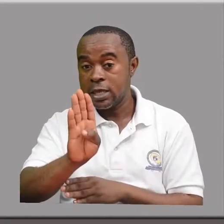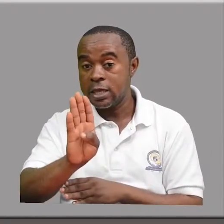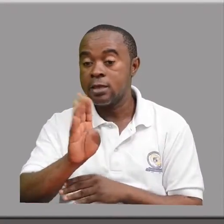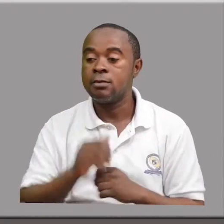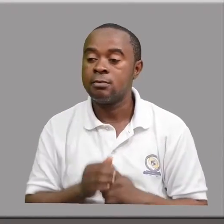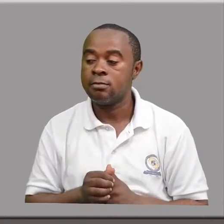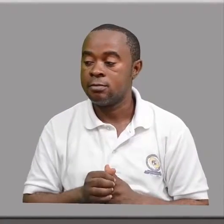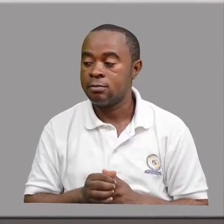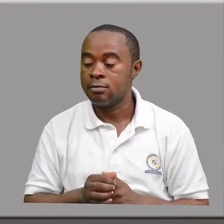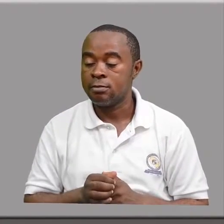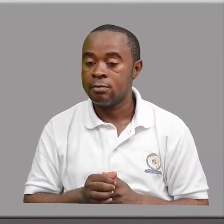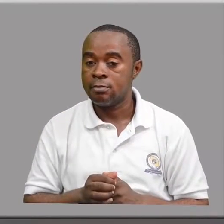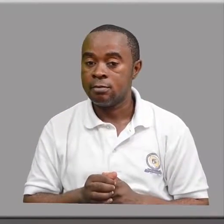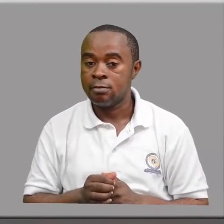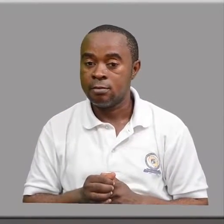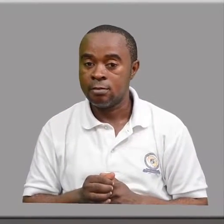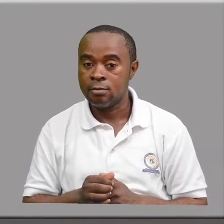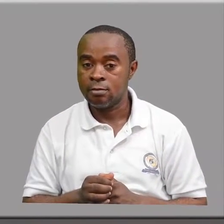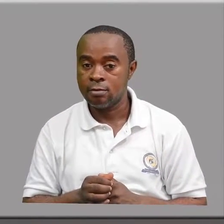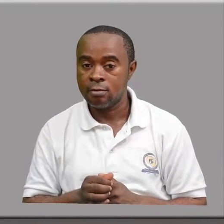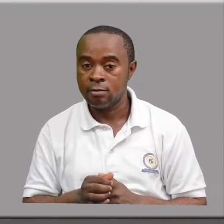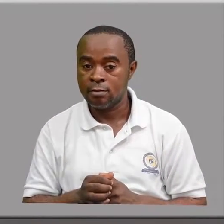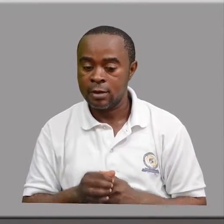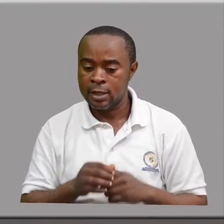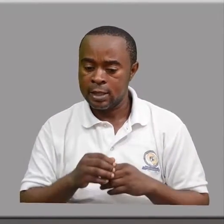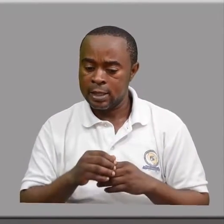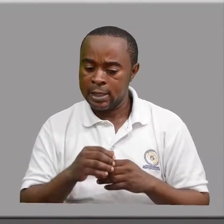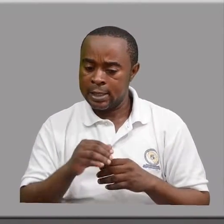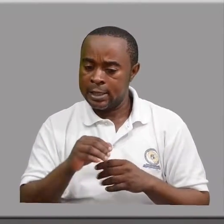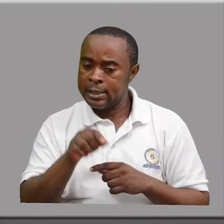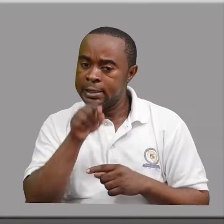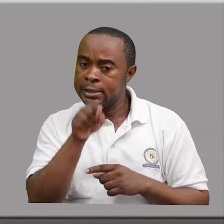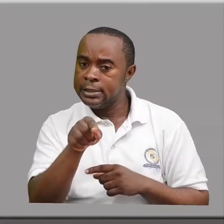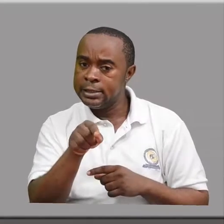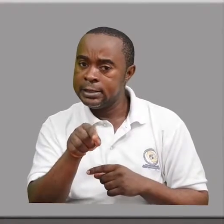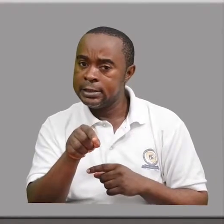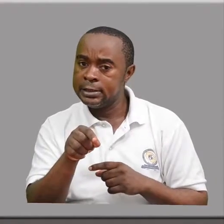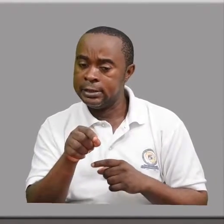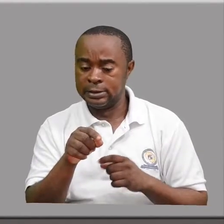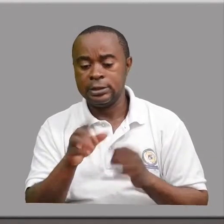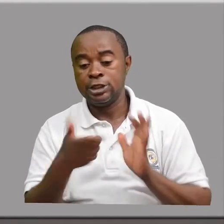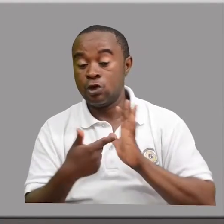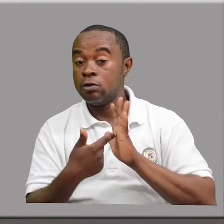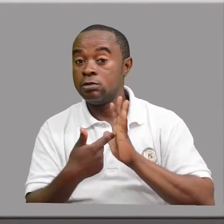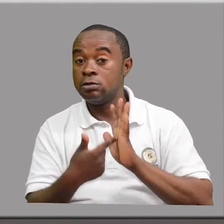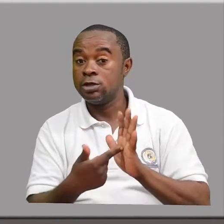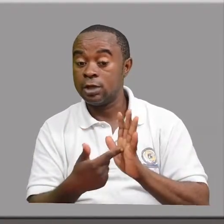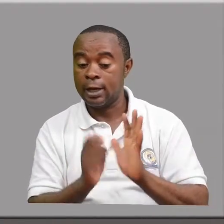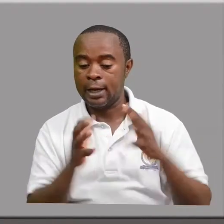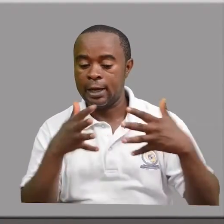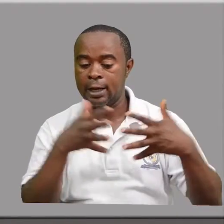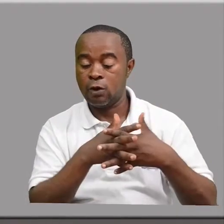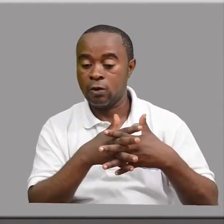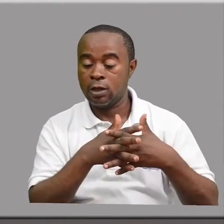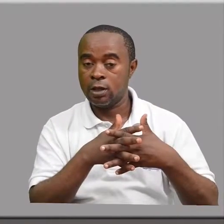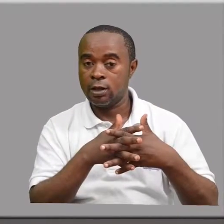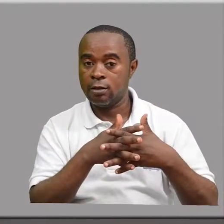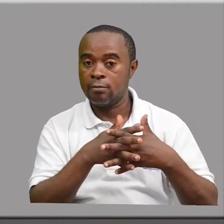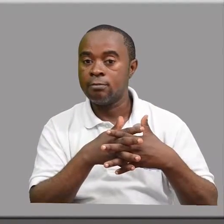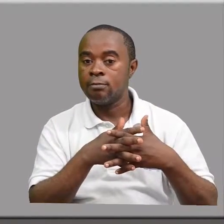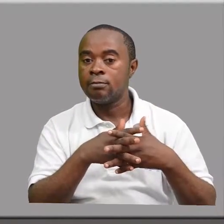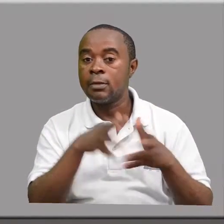the first 2 octets are used to define the network ID, and the remaining 2 are used to